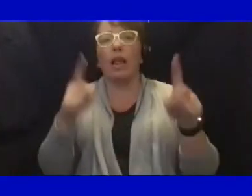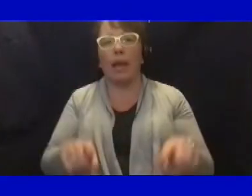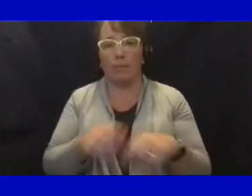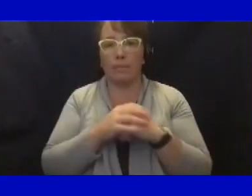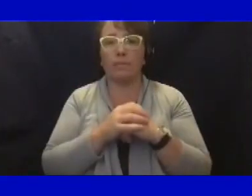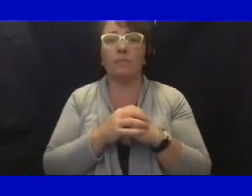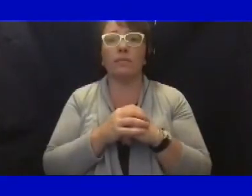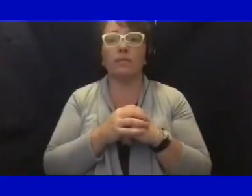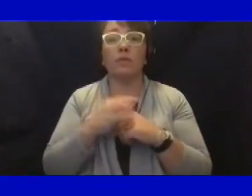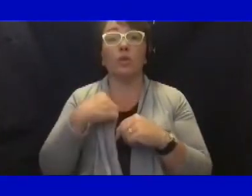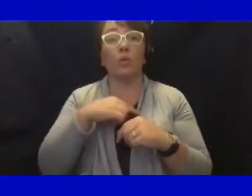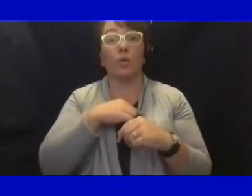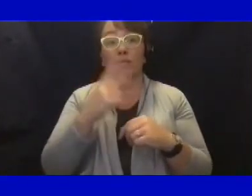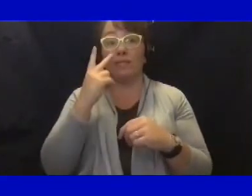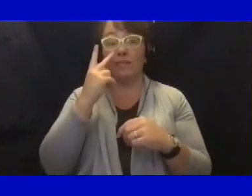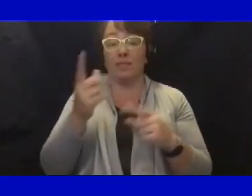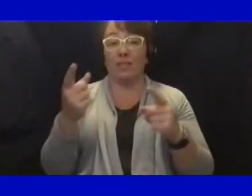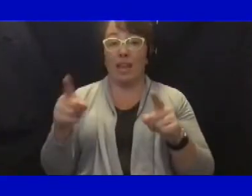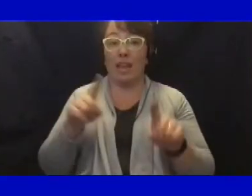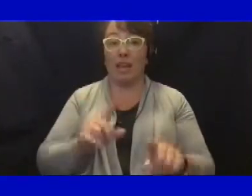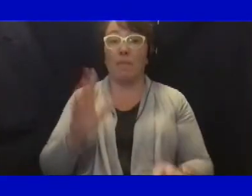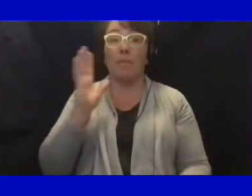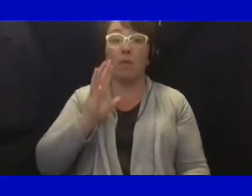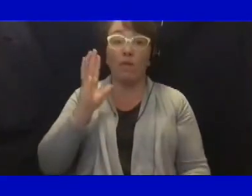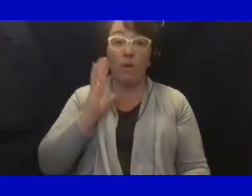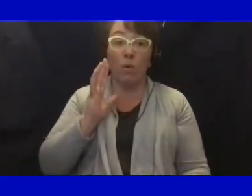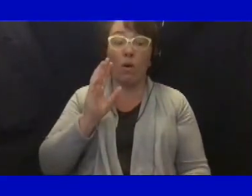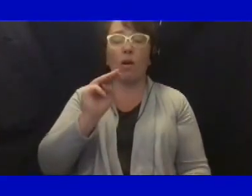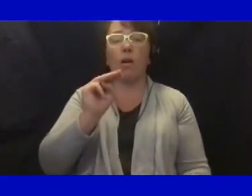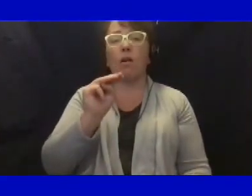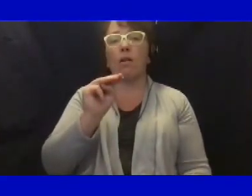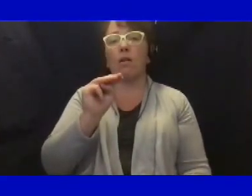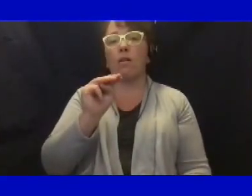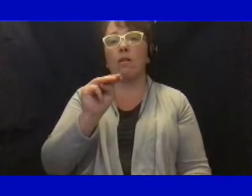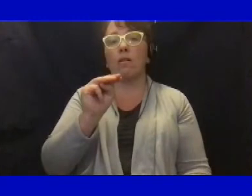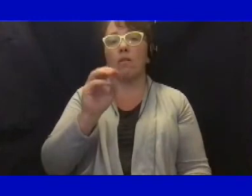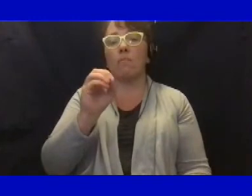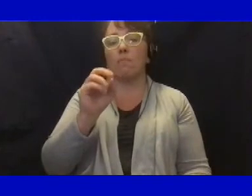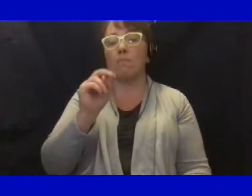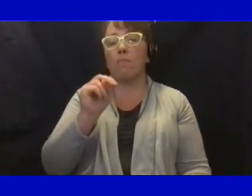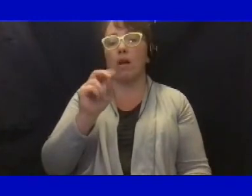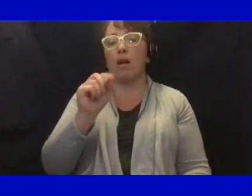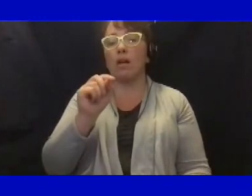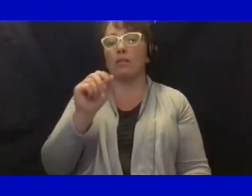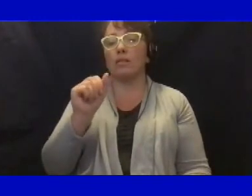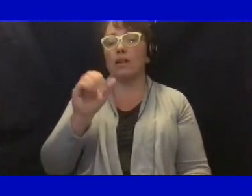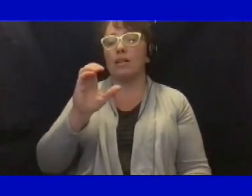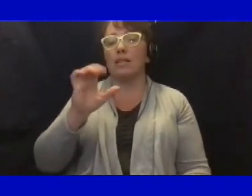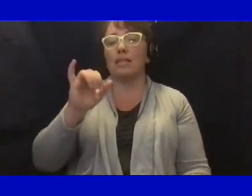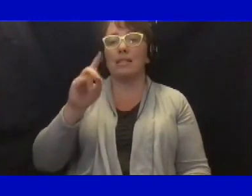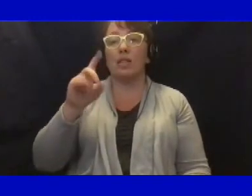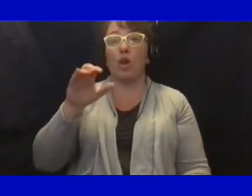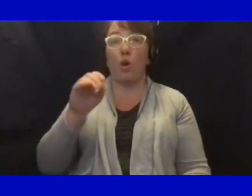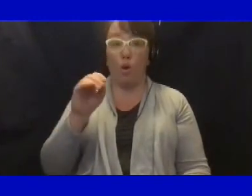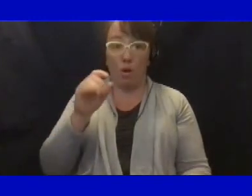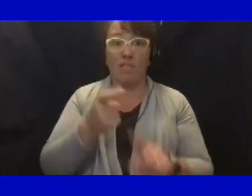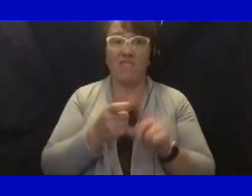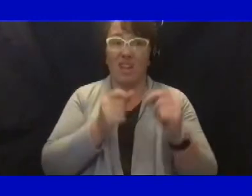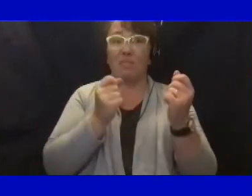the past in Montecito after a large fire a few years ago. The damage was much greater from the flooding than the fire